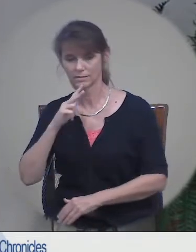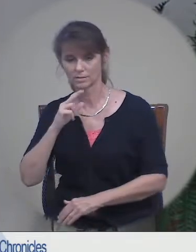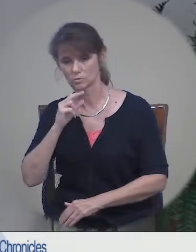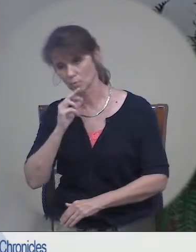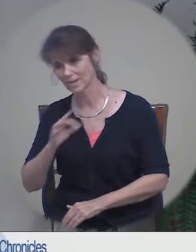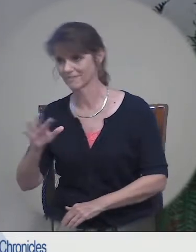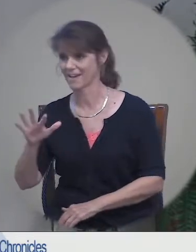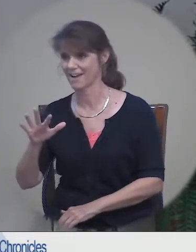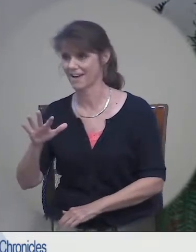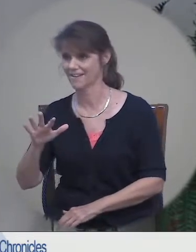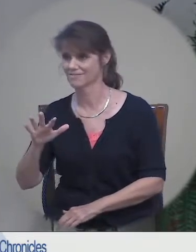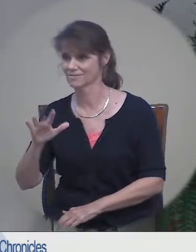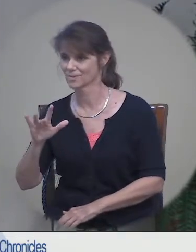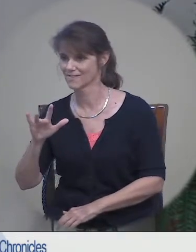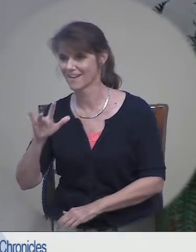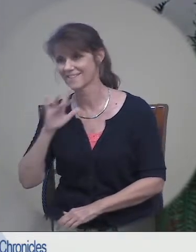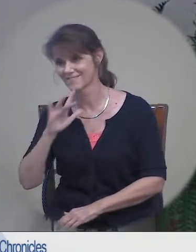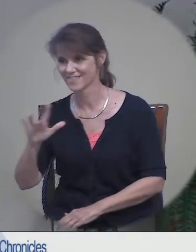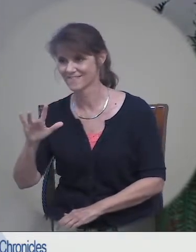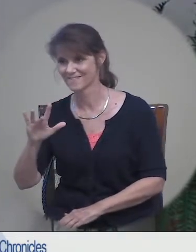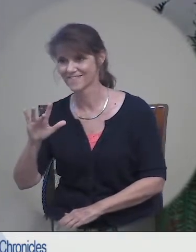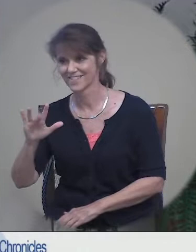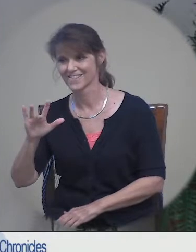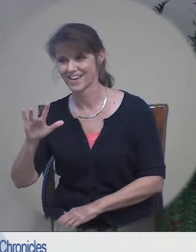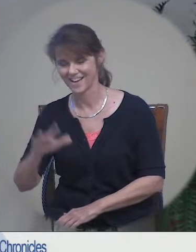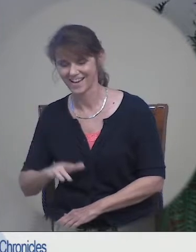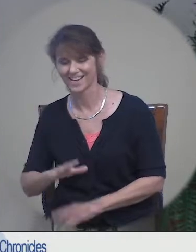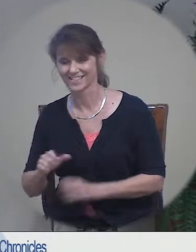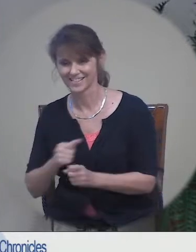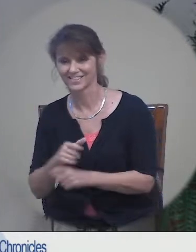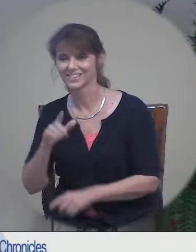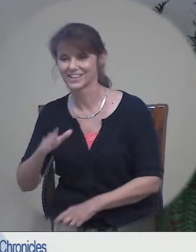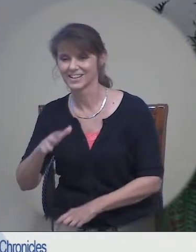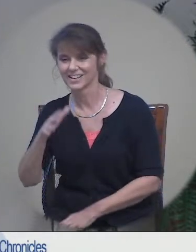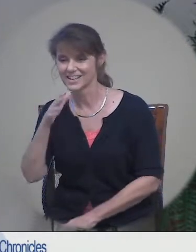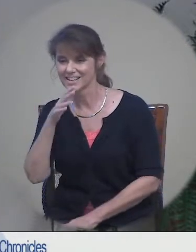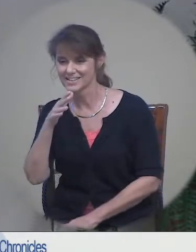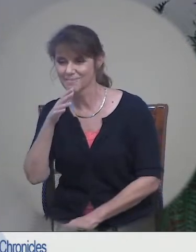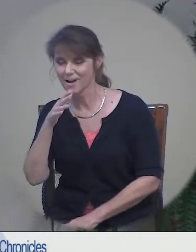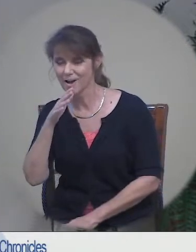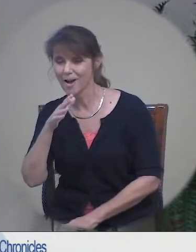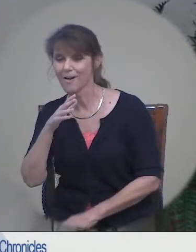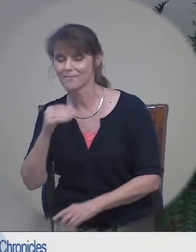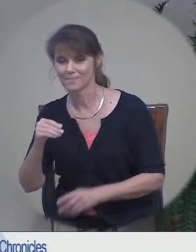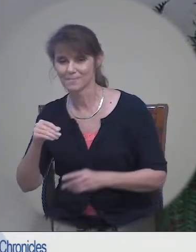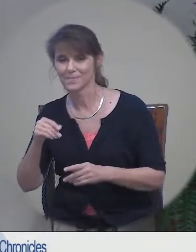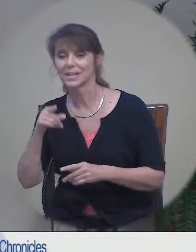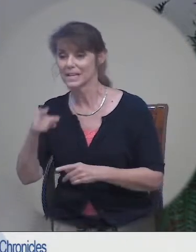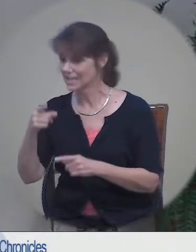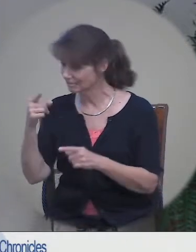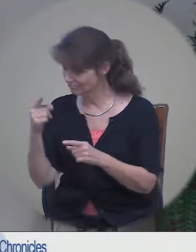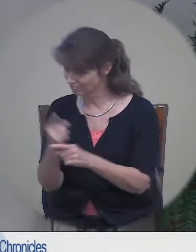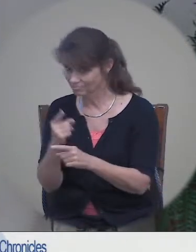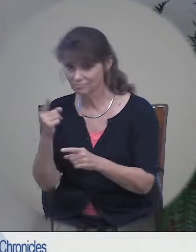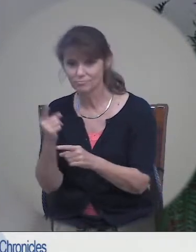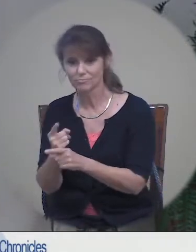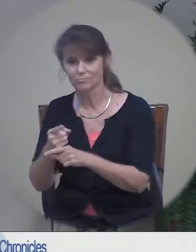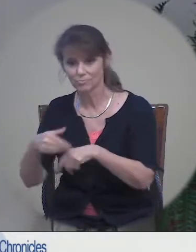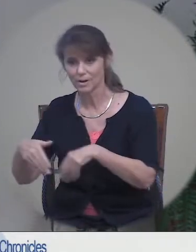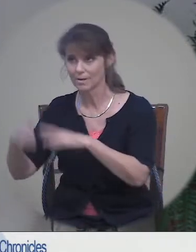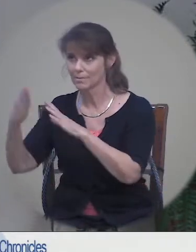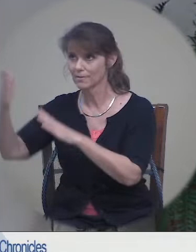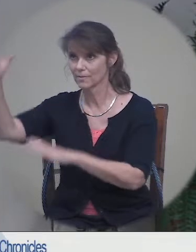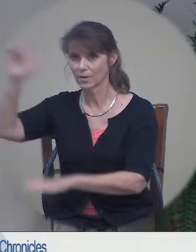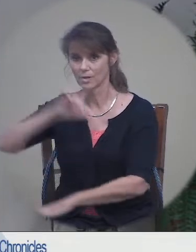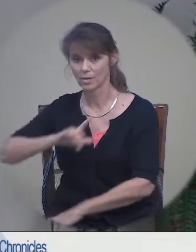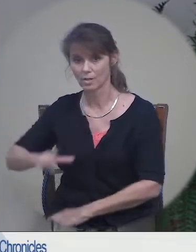reigned 29 years in Jerusalem, and his mother's name was Abijah, the daughter of Zechariah. He did right in the sight of the Lord